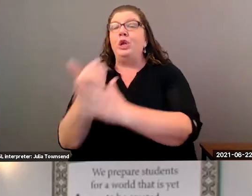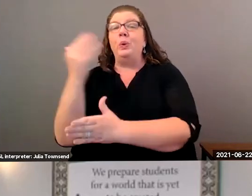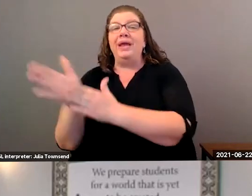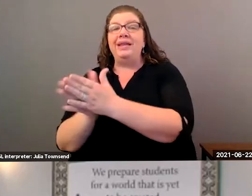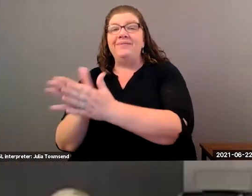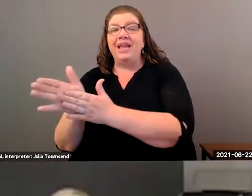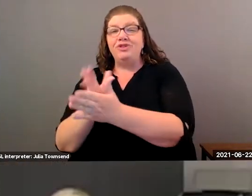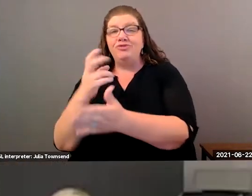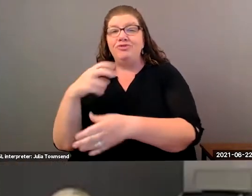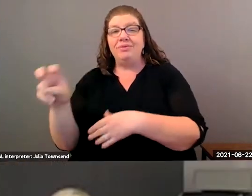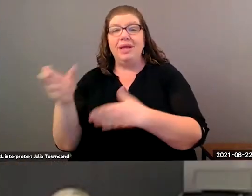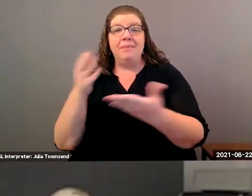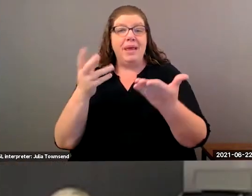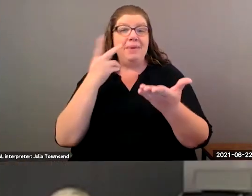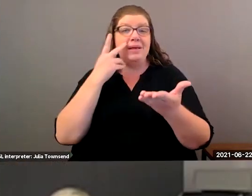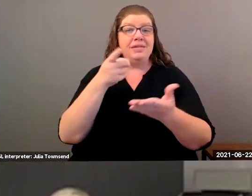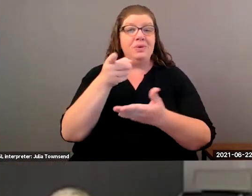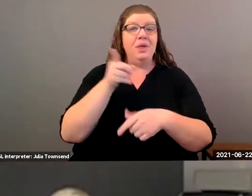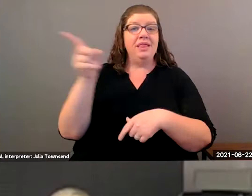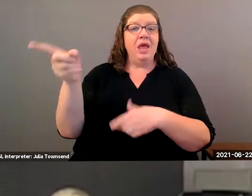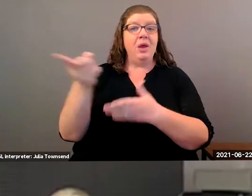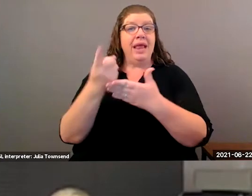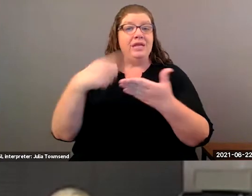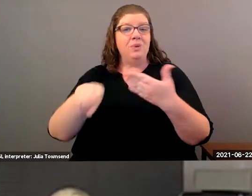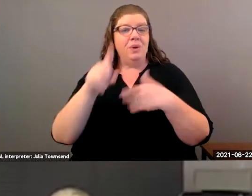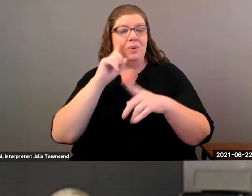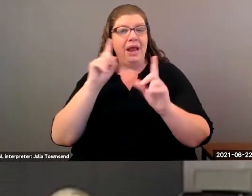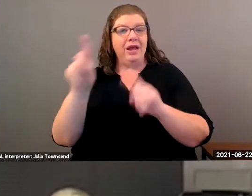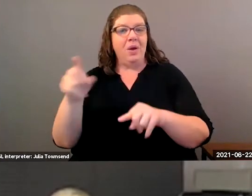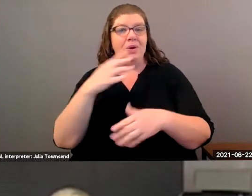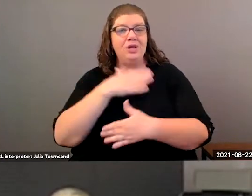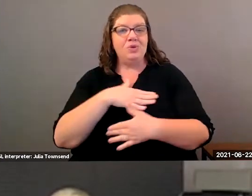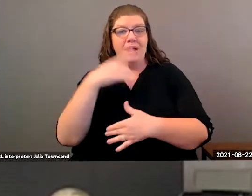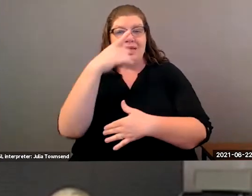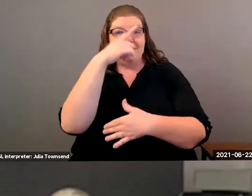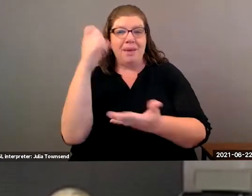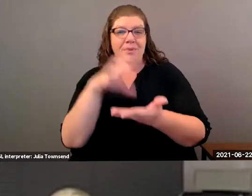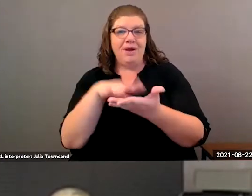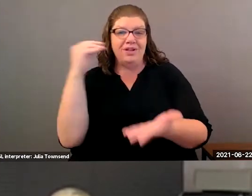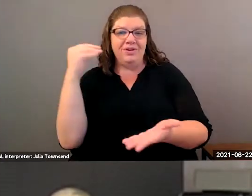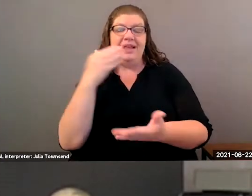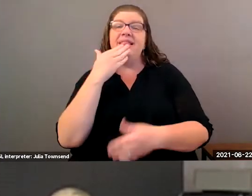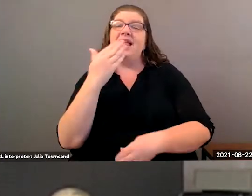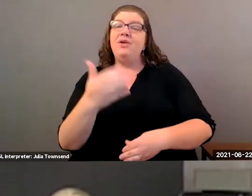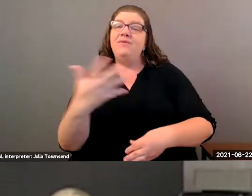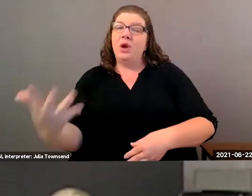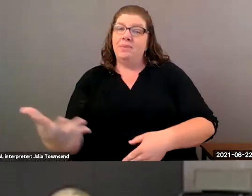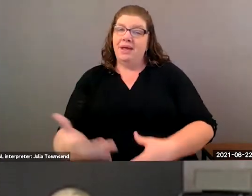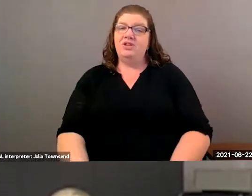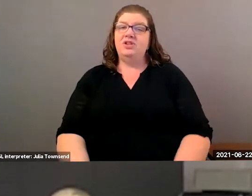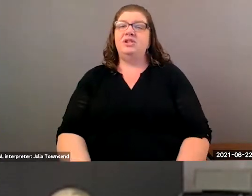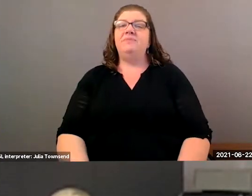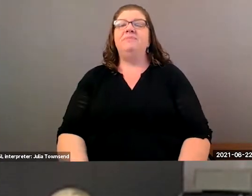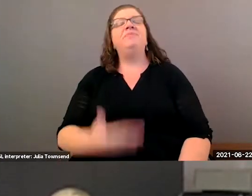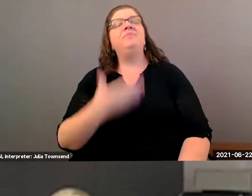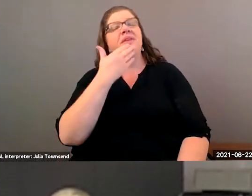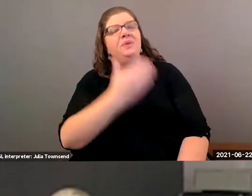And maybe I'll see you there next week when I go and enjoy this summer of learning. So thank you very much. Thank